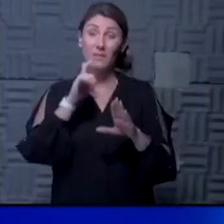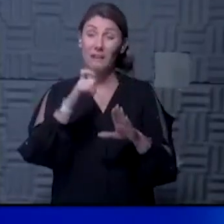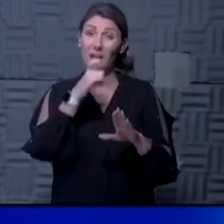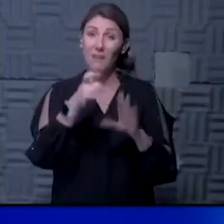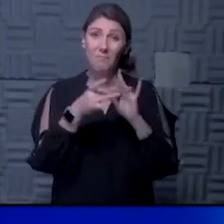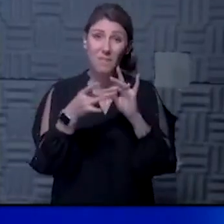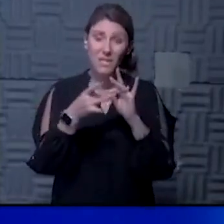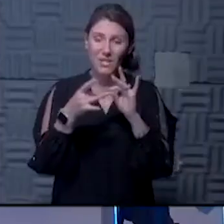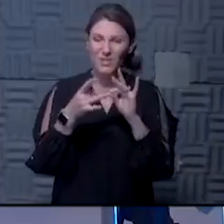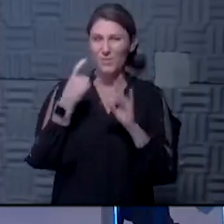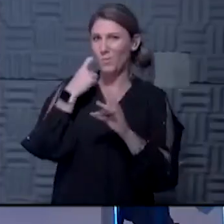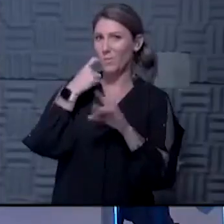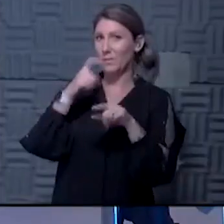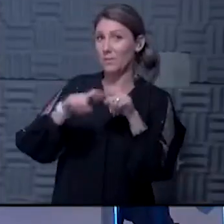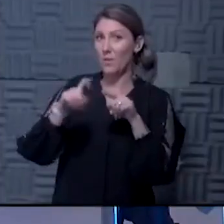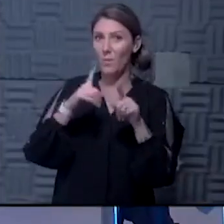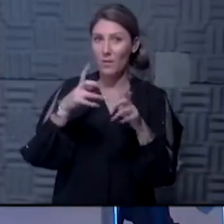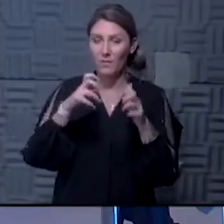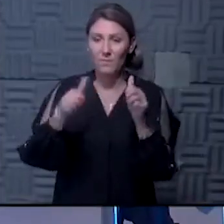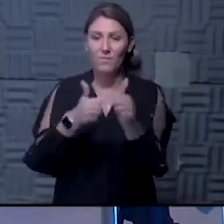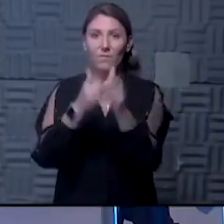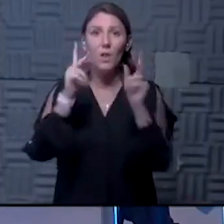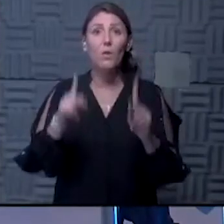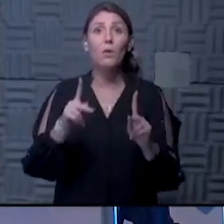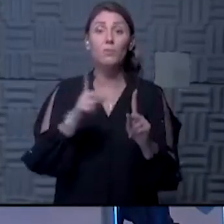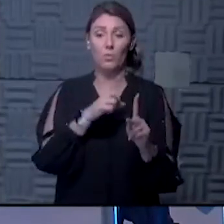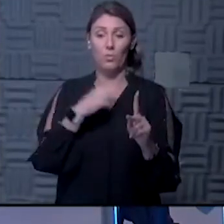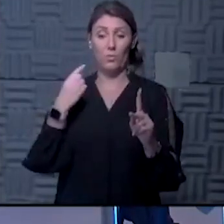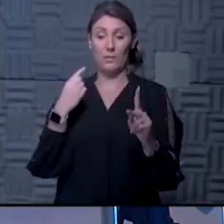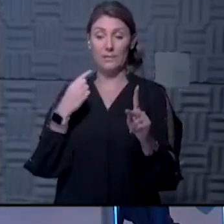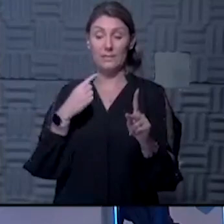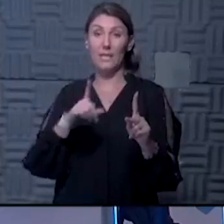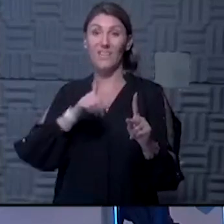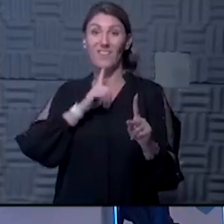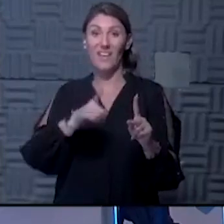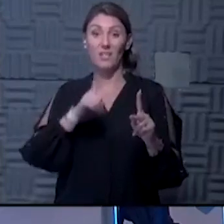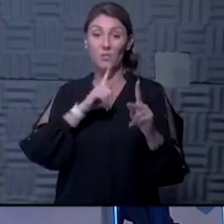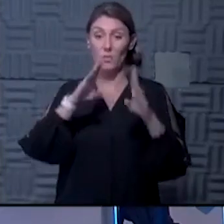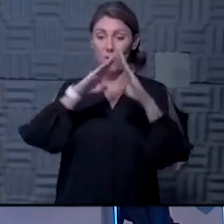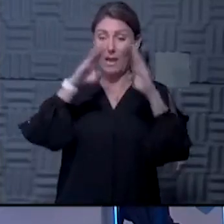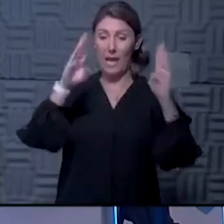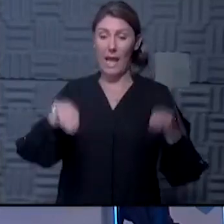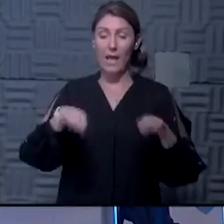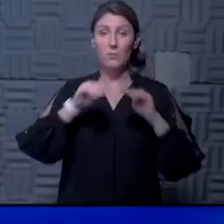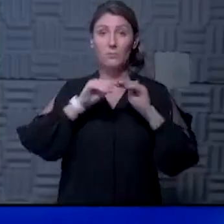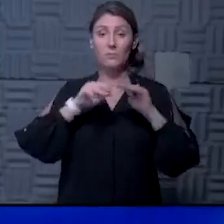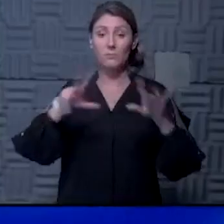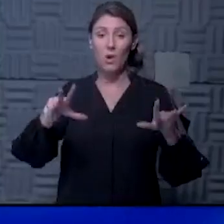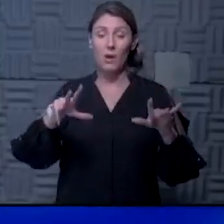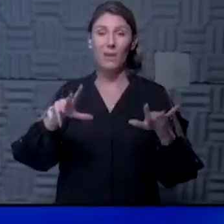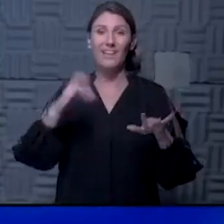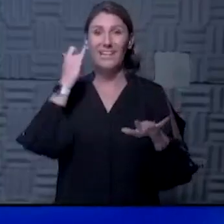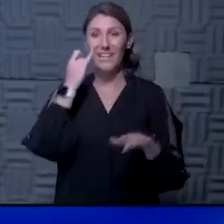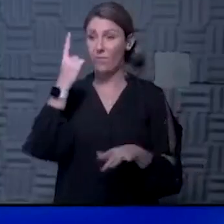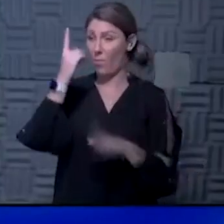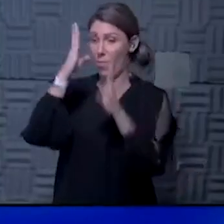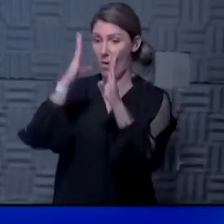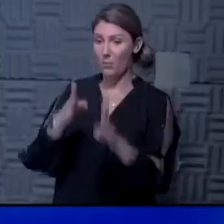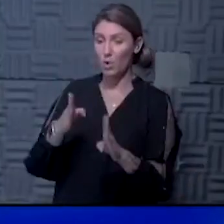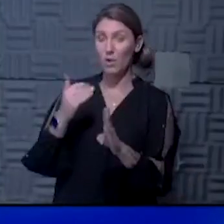caller's question that I want to follow up for just a moment, the risk of actual household spread amongst, if one person's